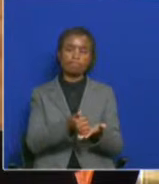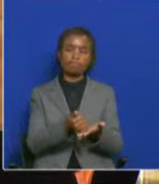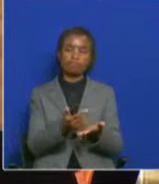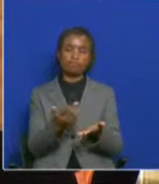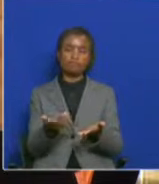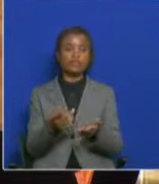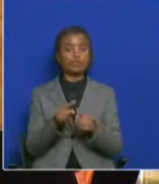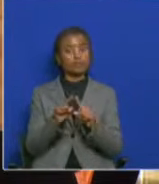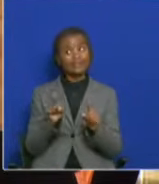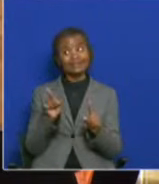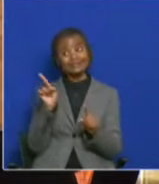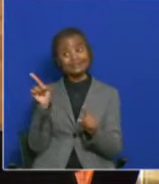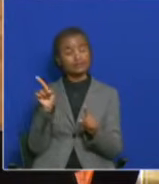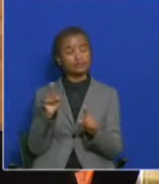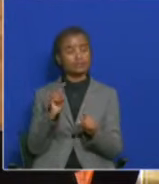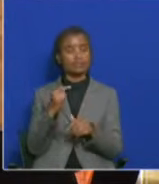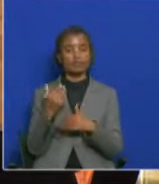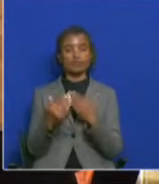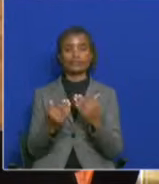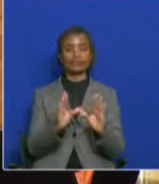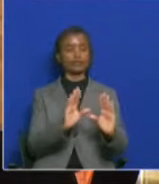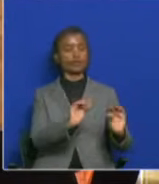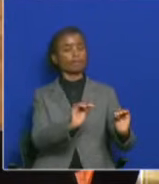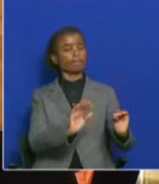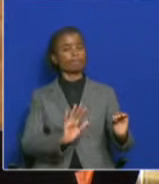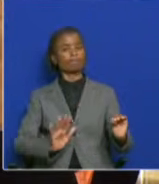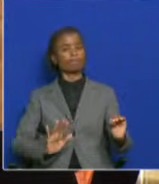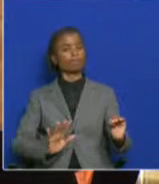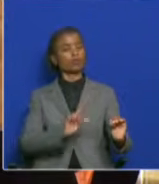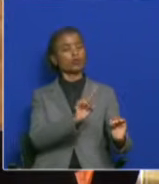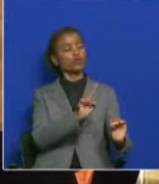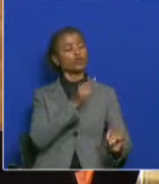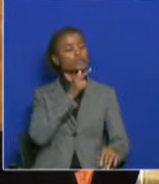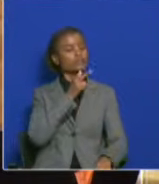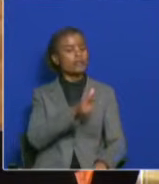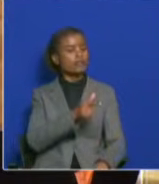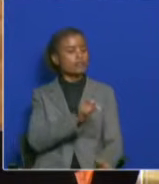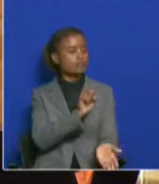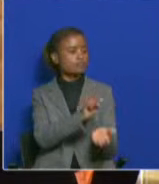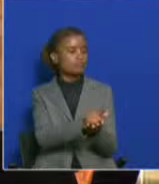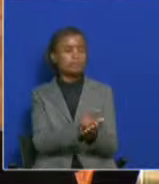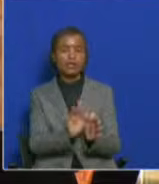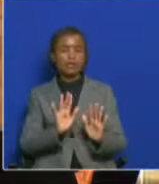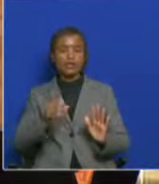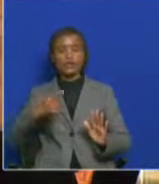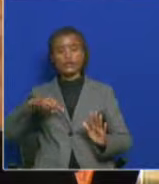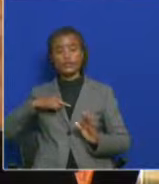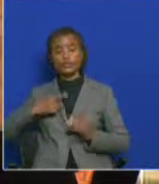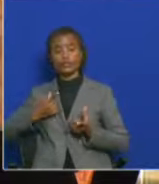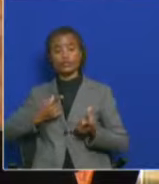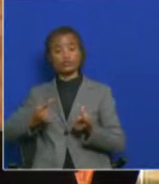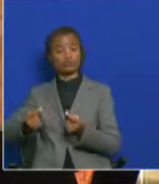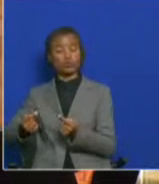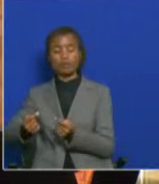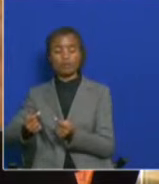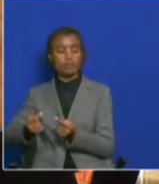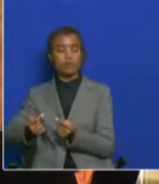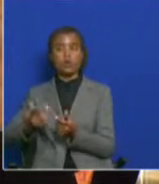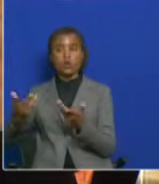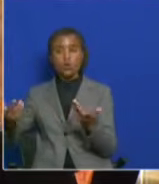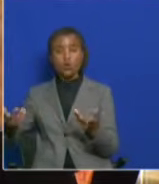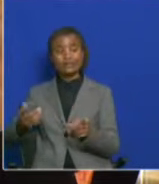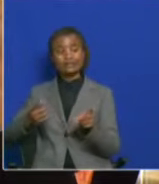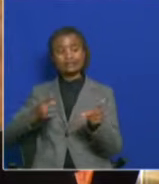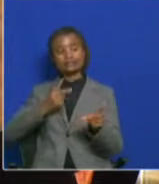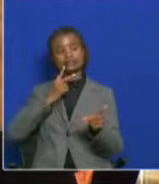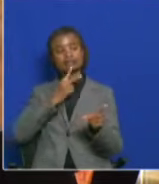didn't say to Mr. Sayed, that's not the way we operate. He didn't report Mr. Sayed, for all we can see. And there's